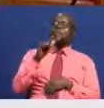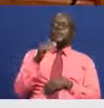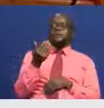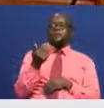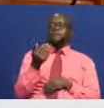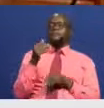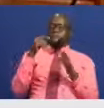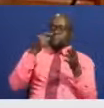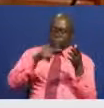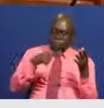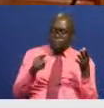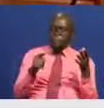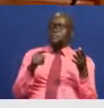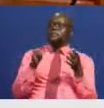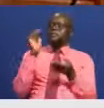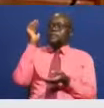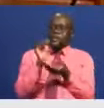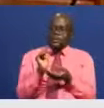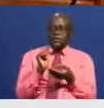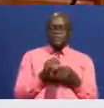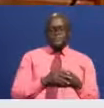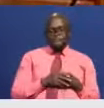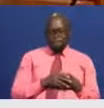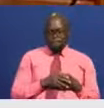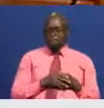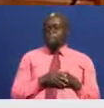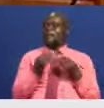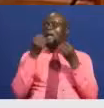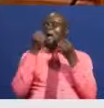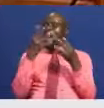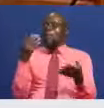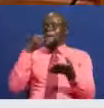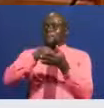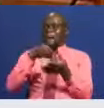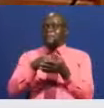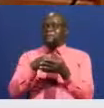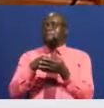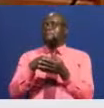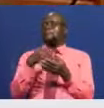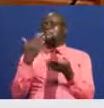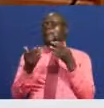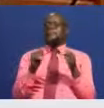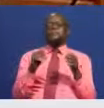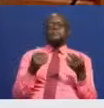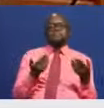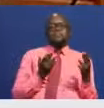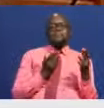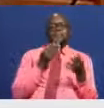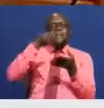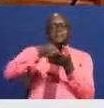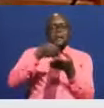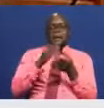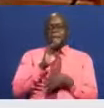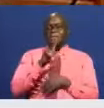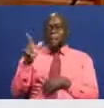come through to reduce the amount of deficit, maybe as a result of the finance